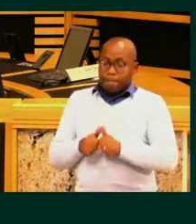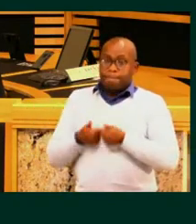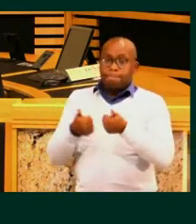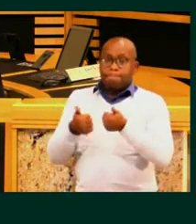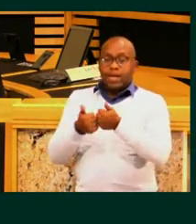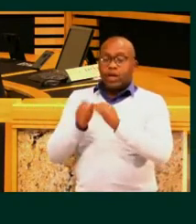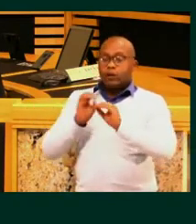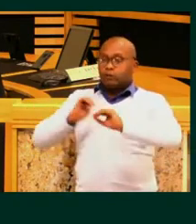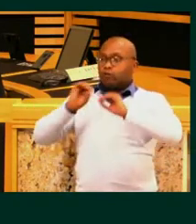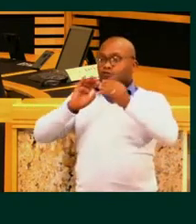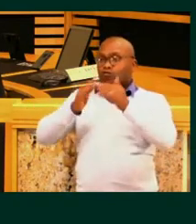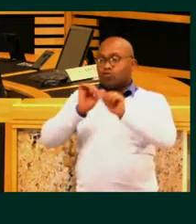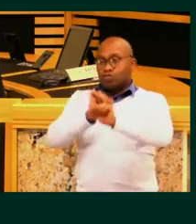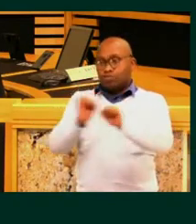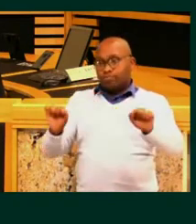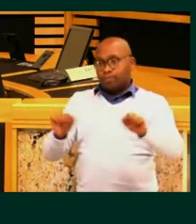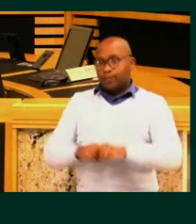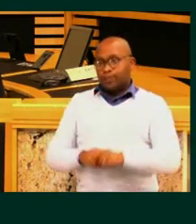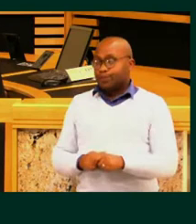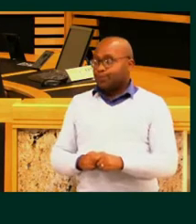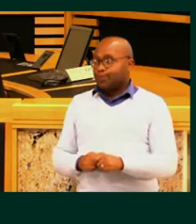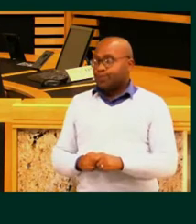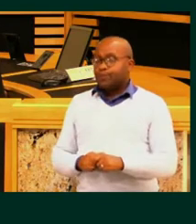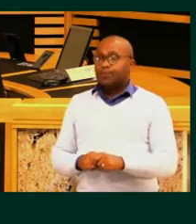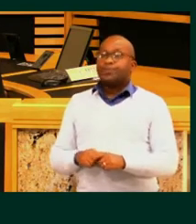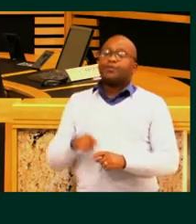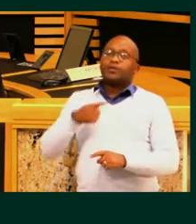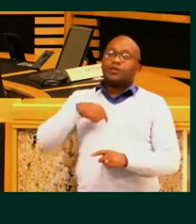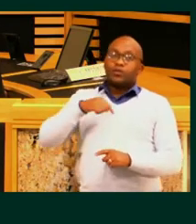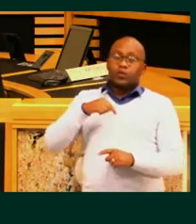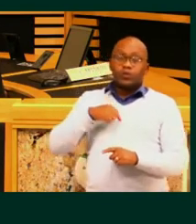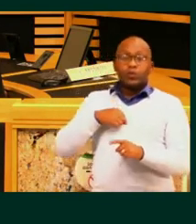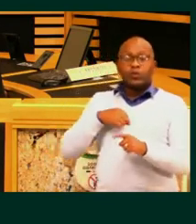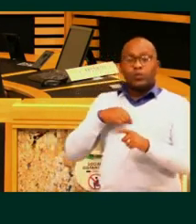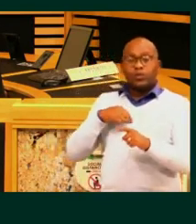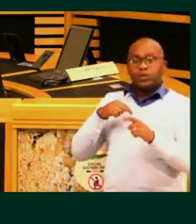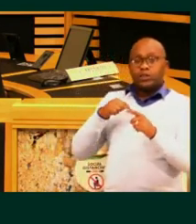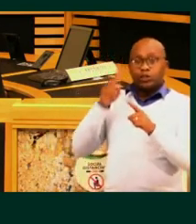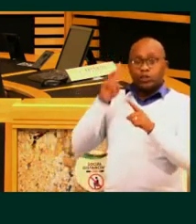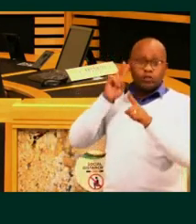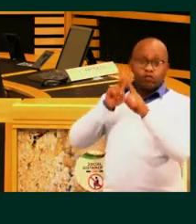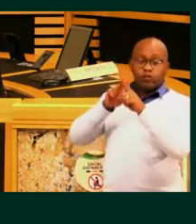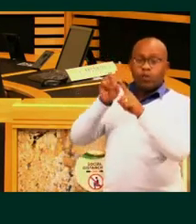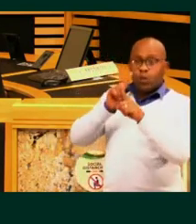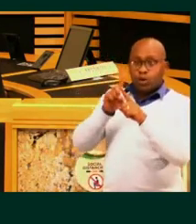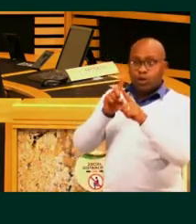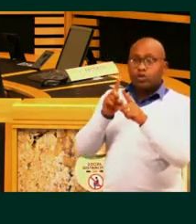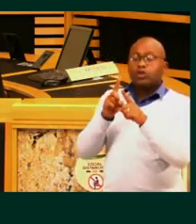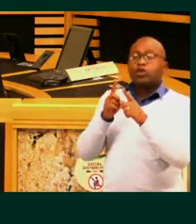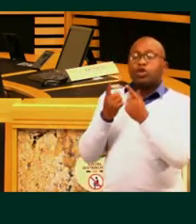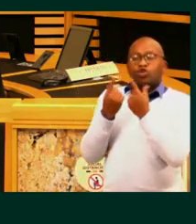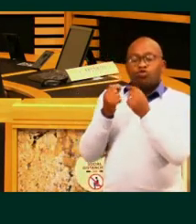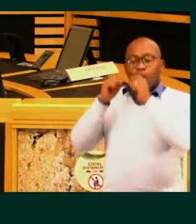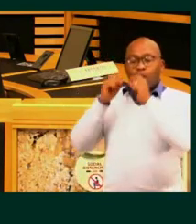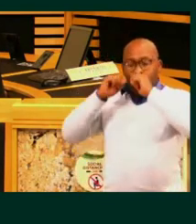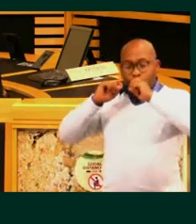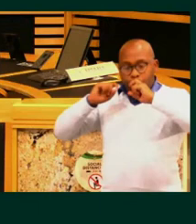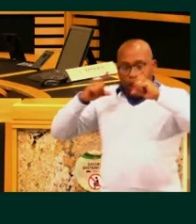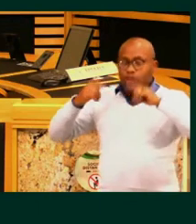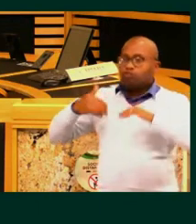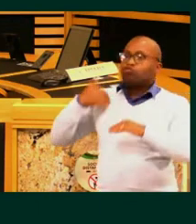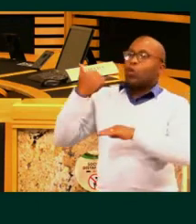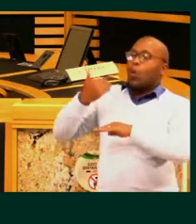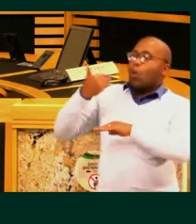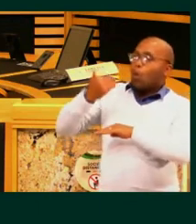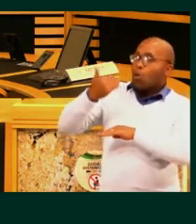as gender-based violence ambassadors we aim to magnify awareness mold public opinion our objectives is a network of